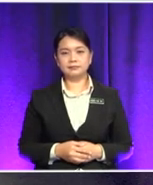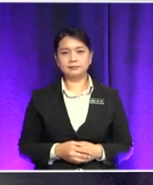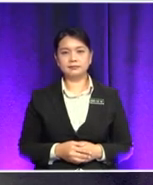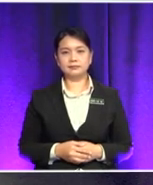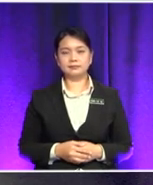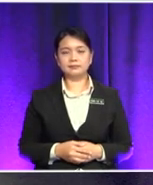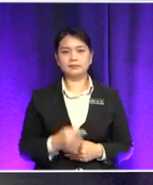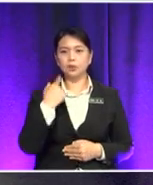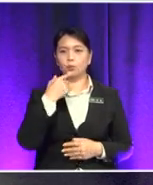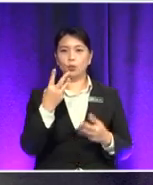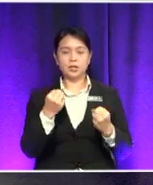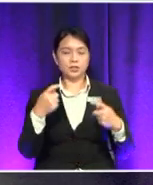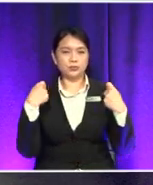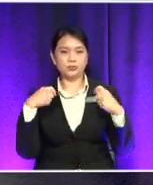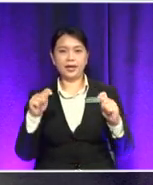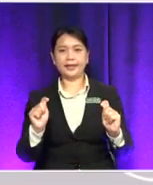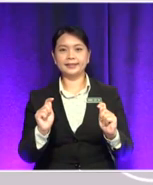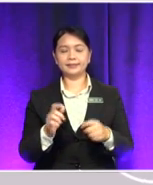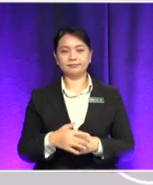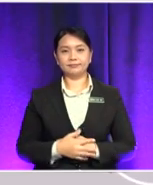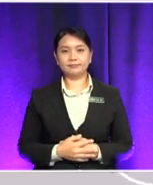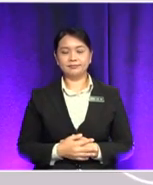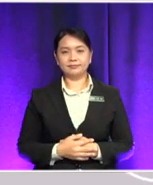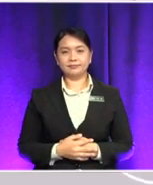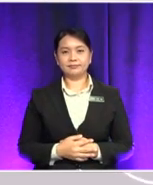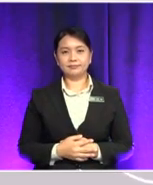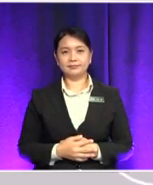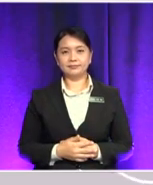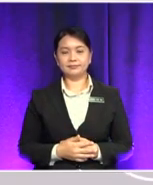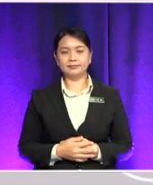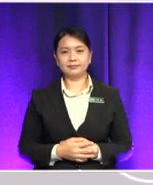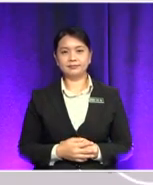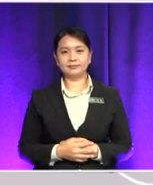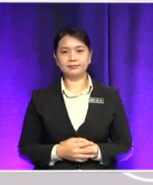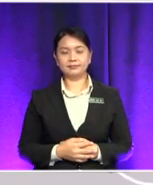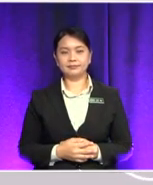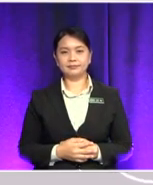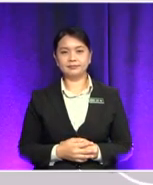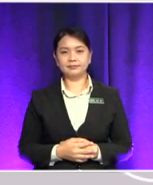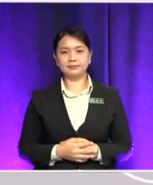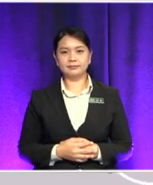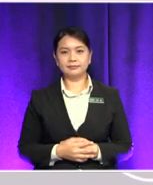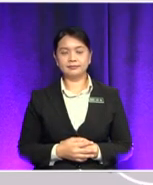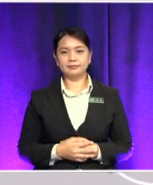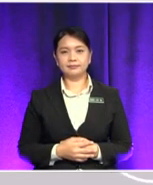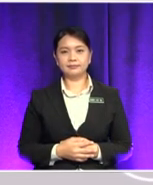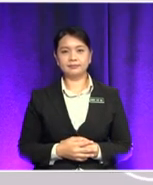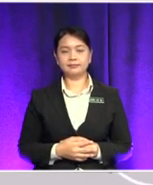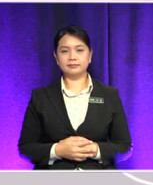the third one. Who wants to try? Okay, this, Alpha. Let's listen to our next environment